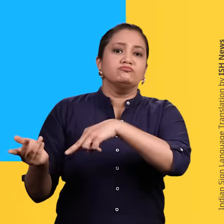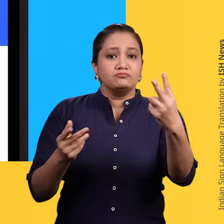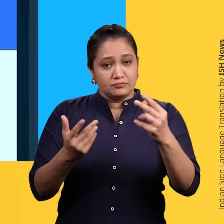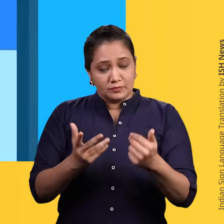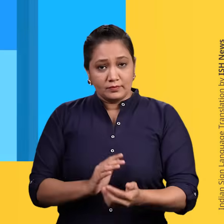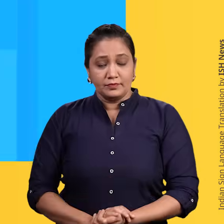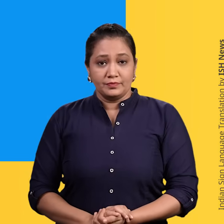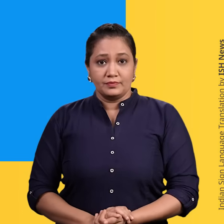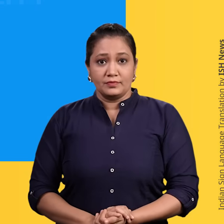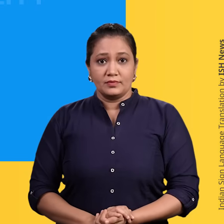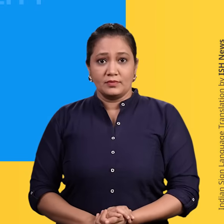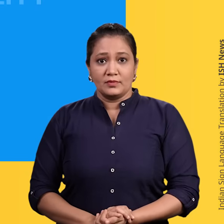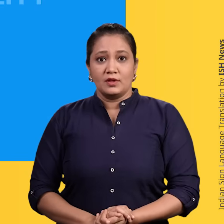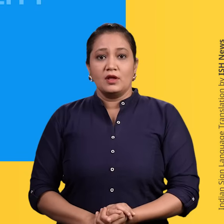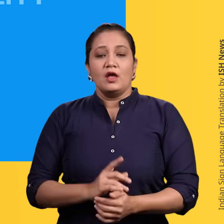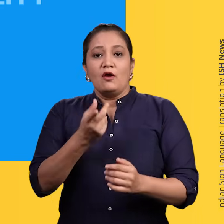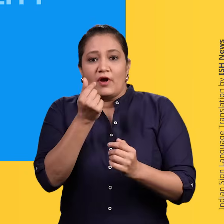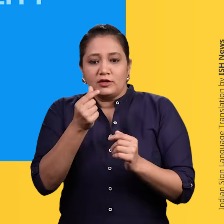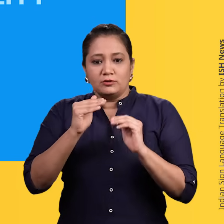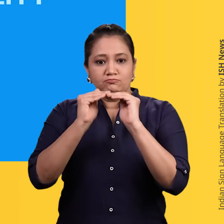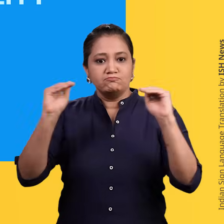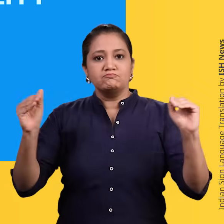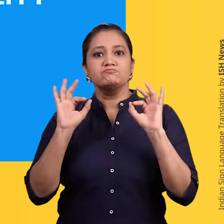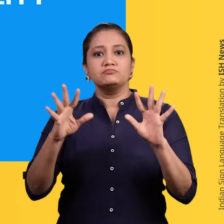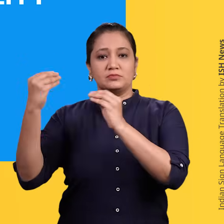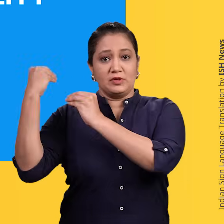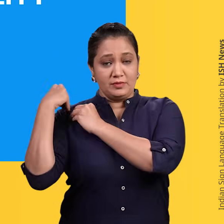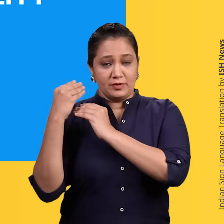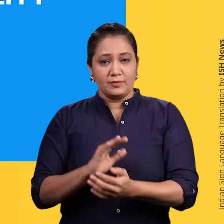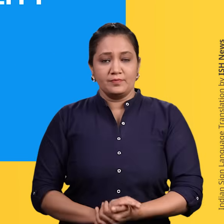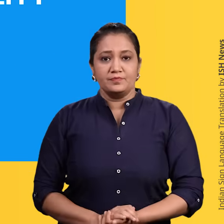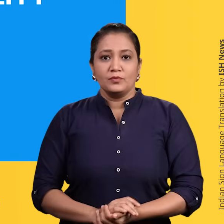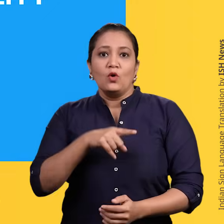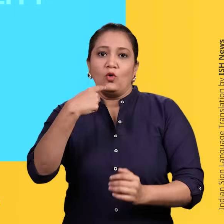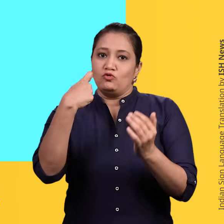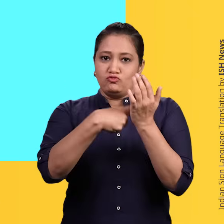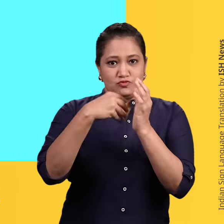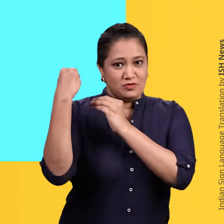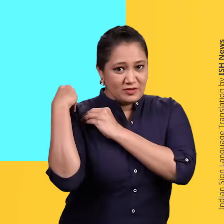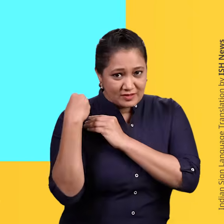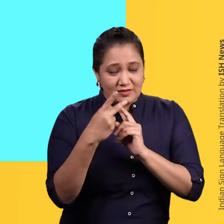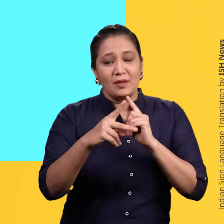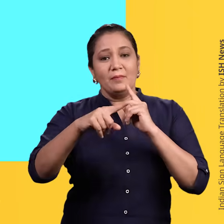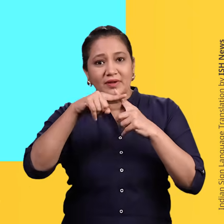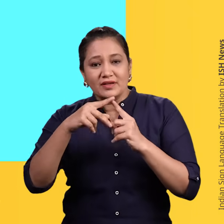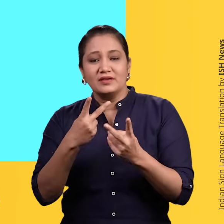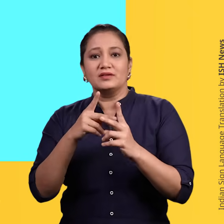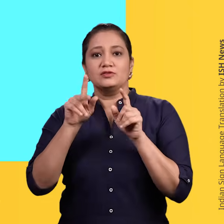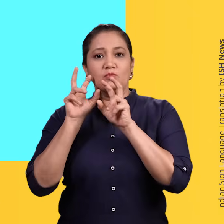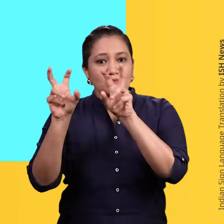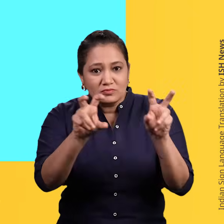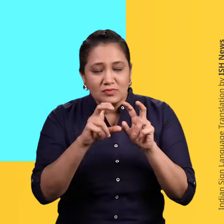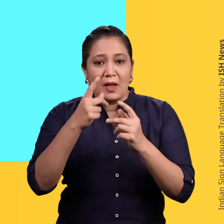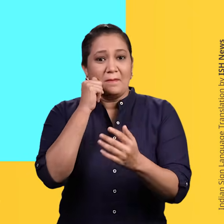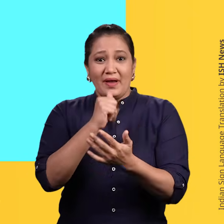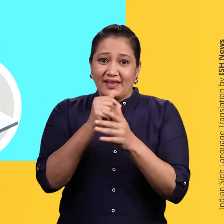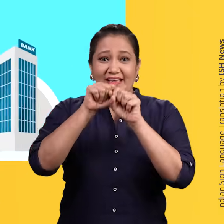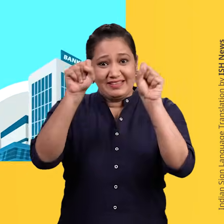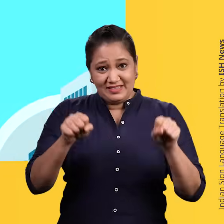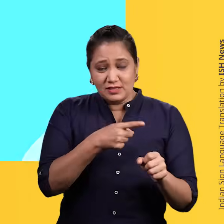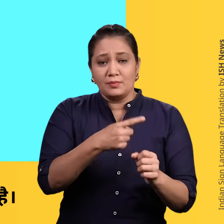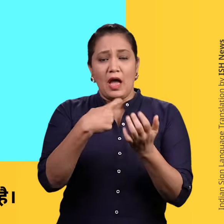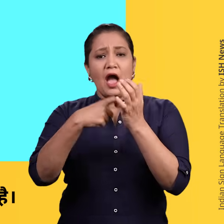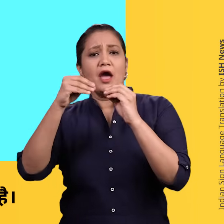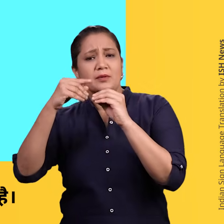wallets. Maintaining financial stability. As a regulator and supervisor of the banking